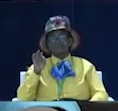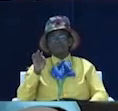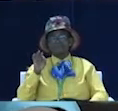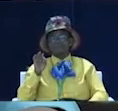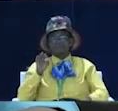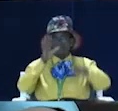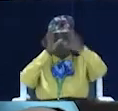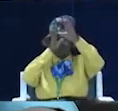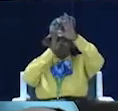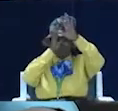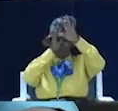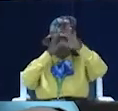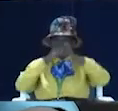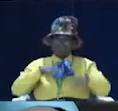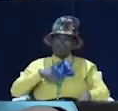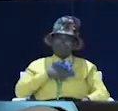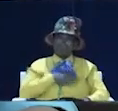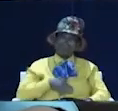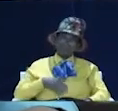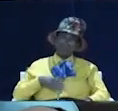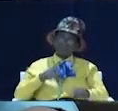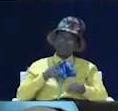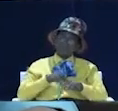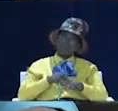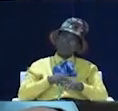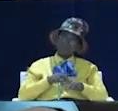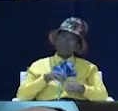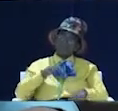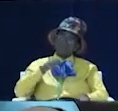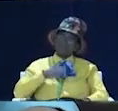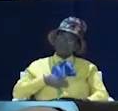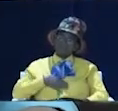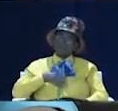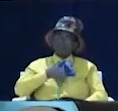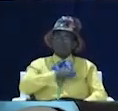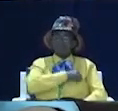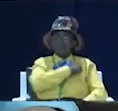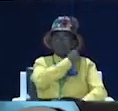Father, please increase my strength.